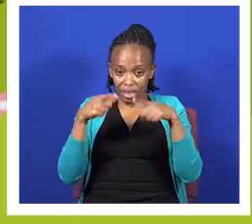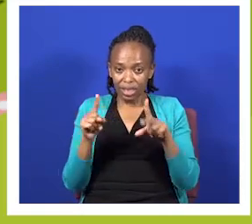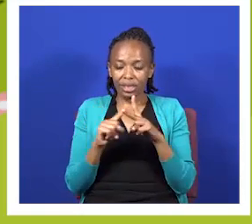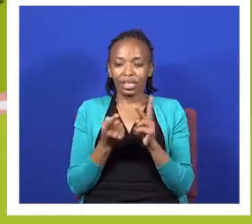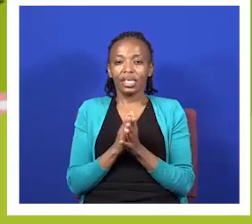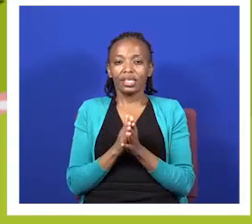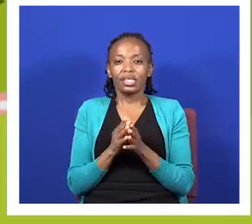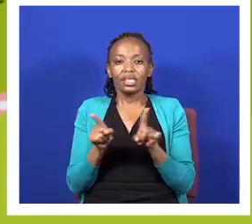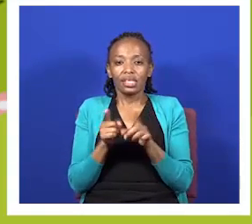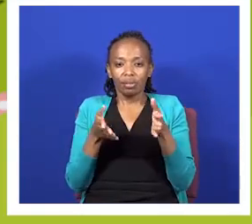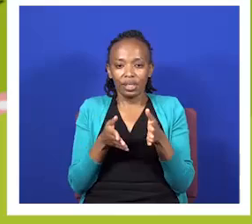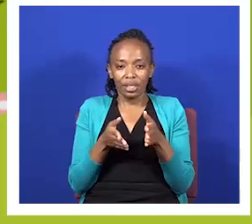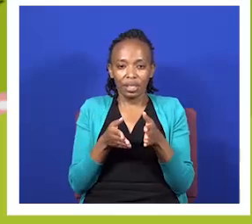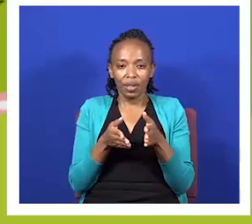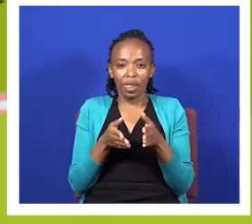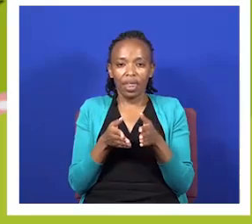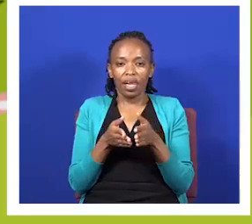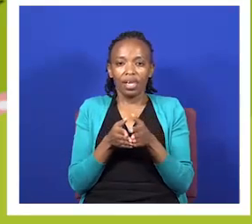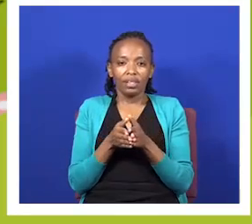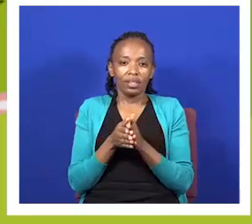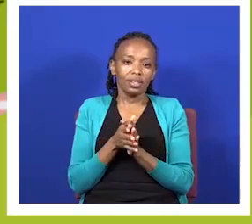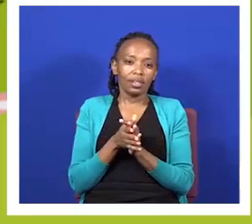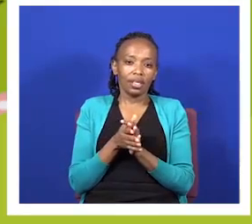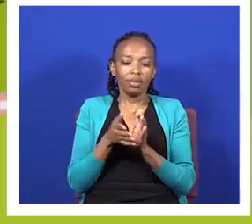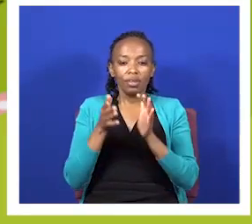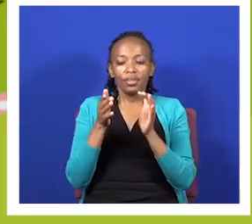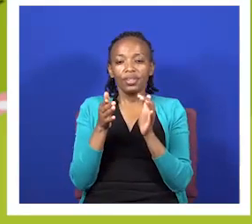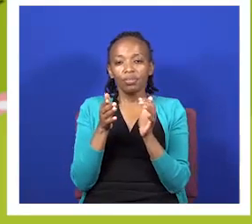let's start like this.